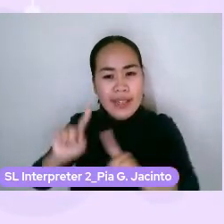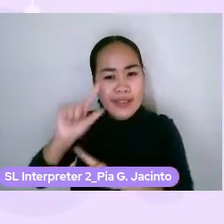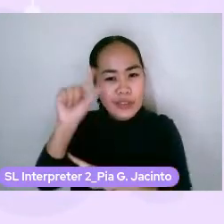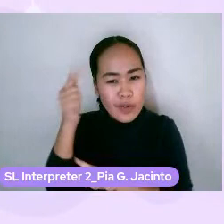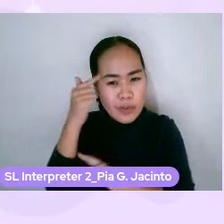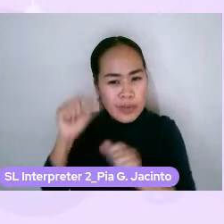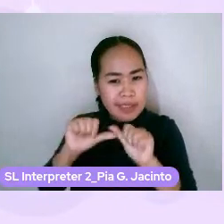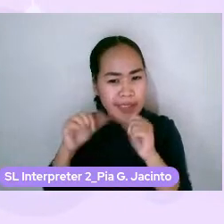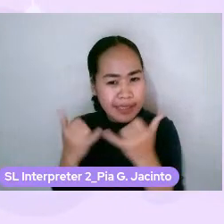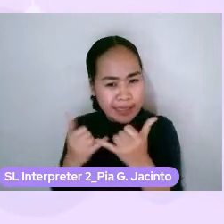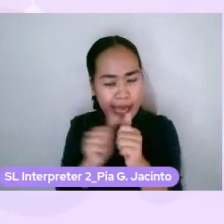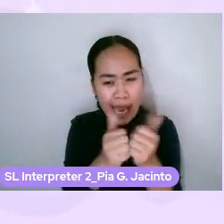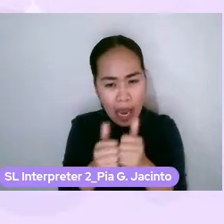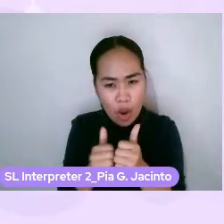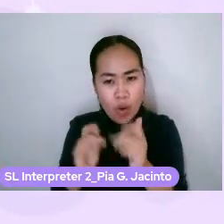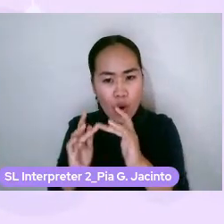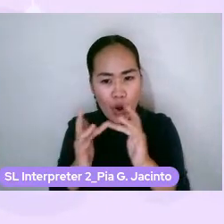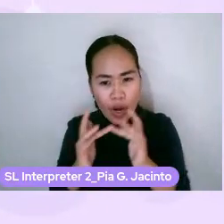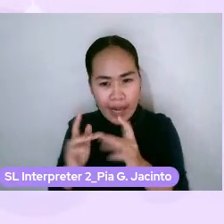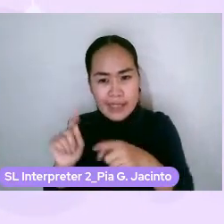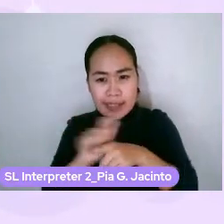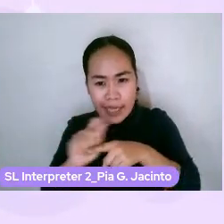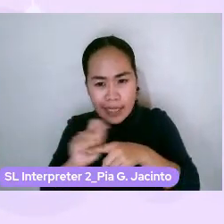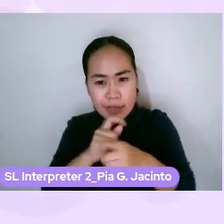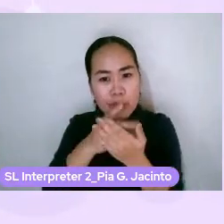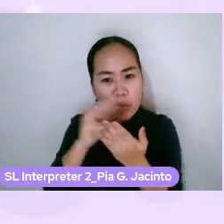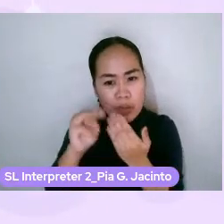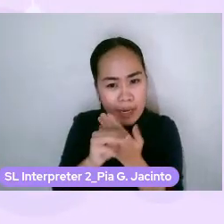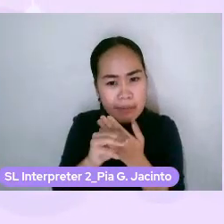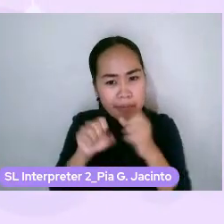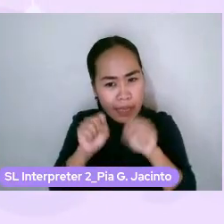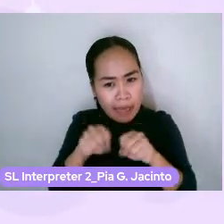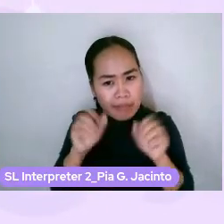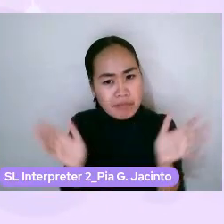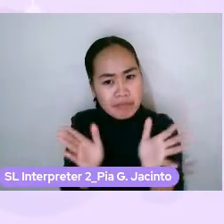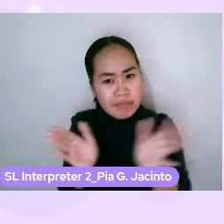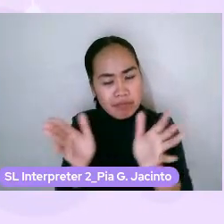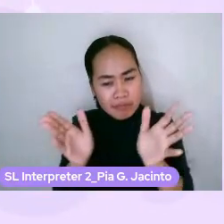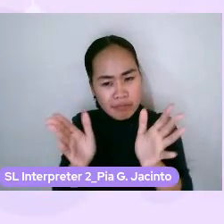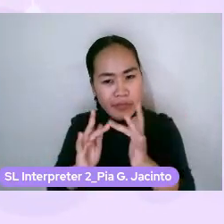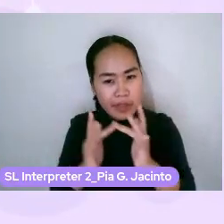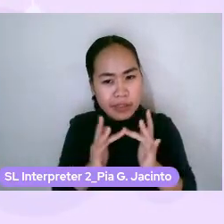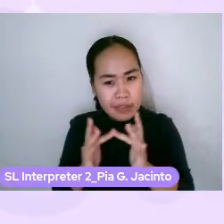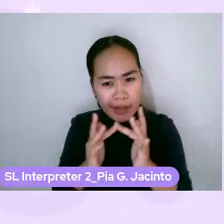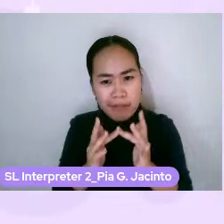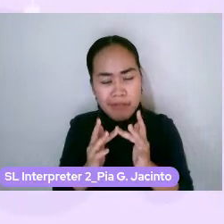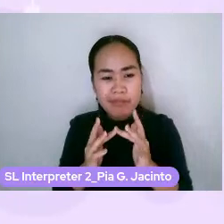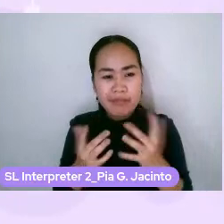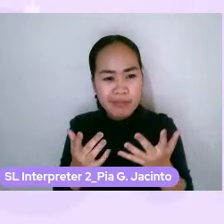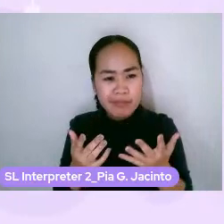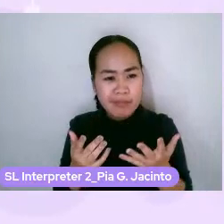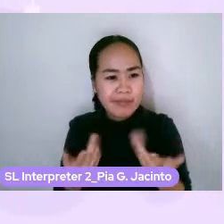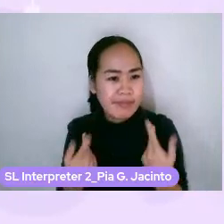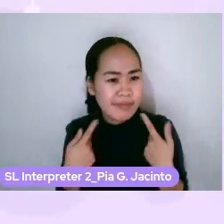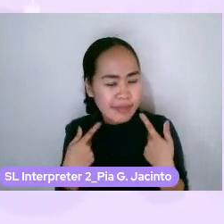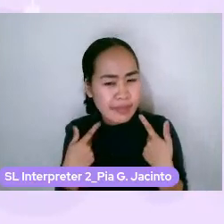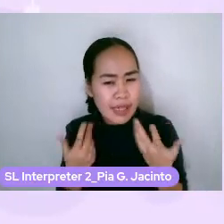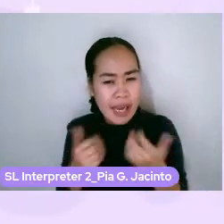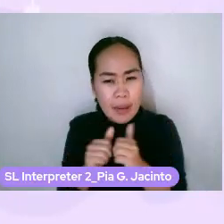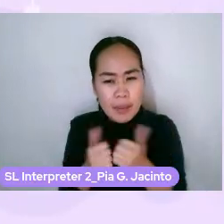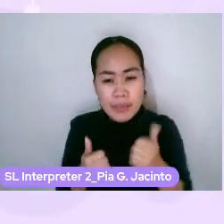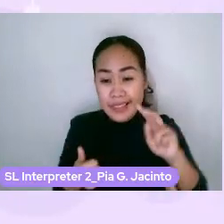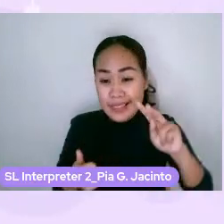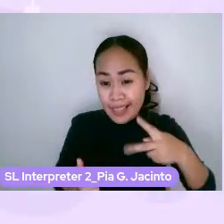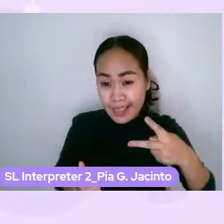online training programs to elevating digital marketing. But in the second episode, we also tackled issues hounding the